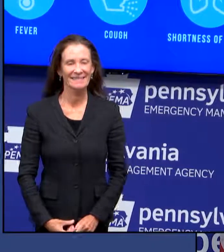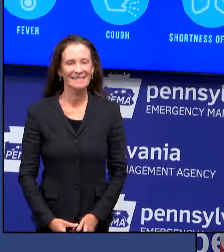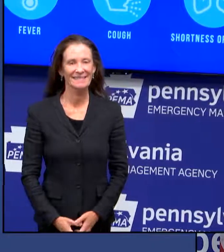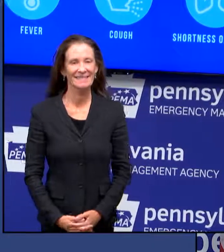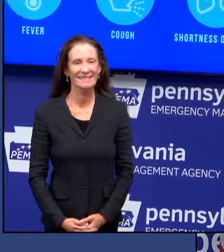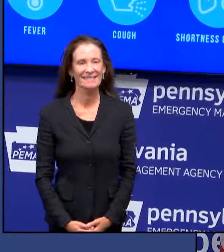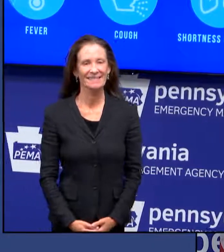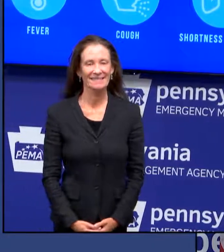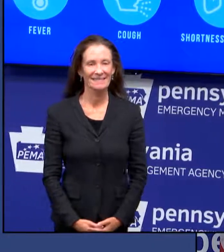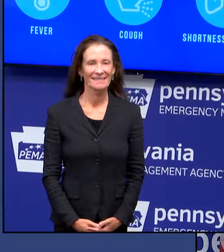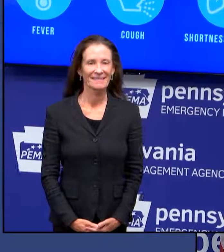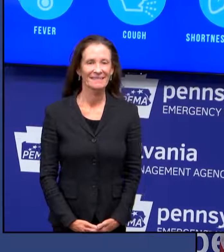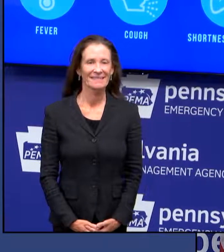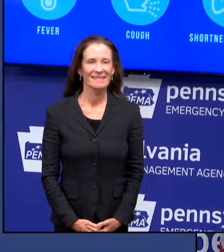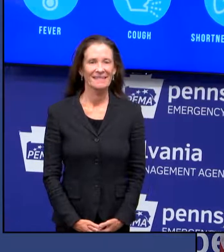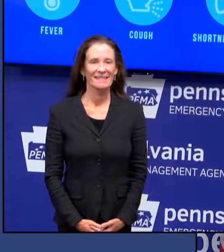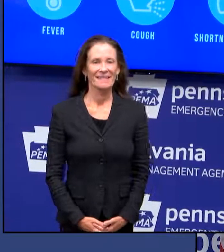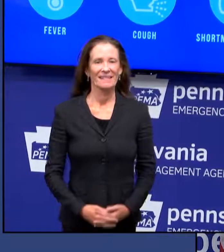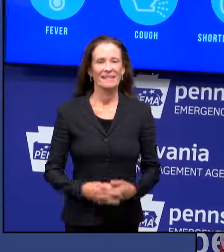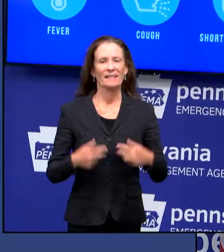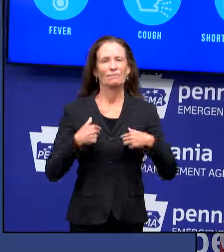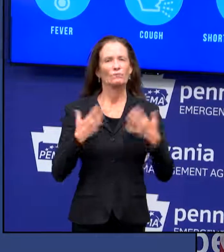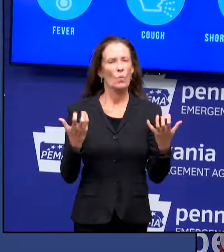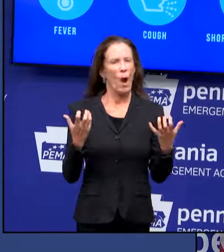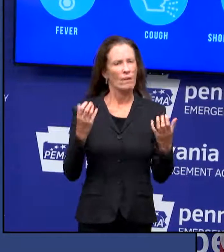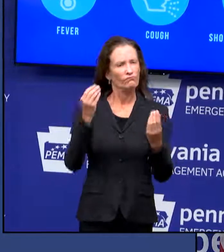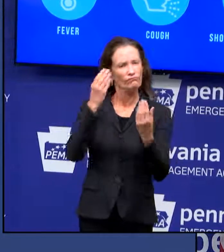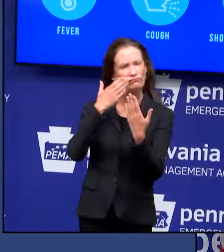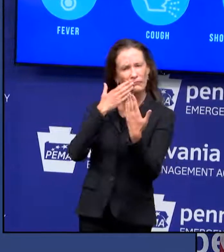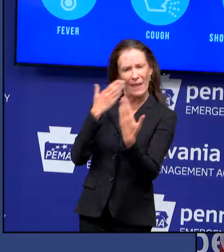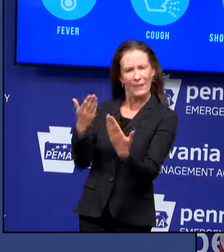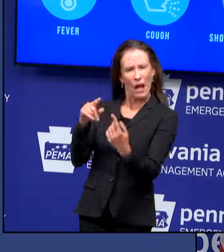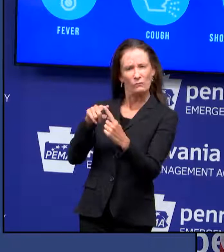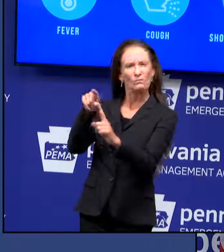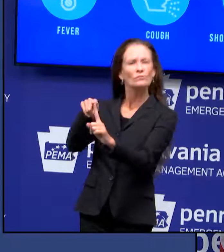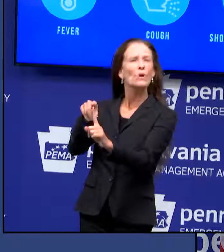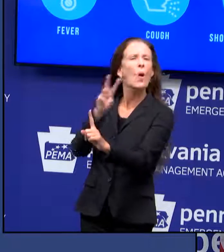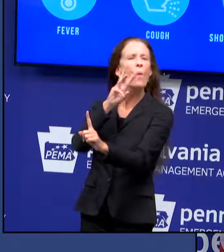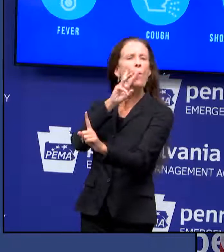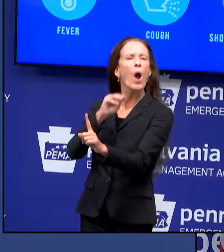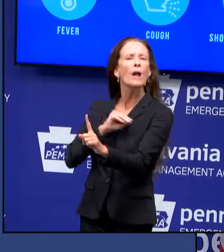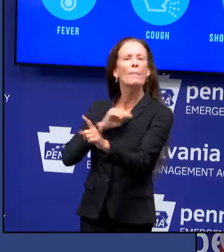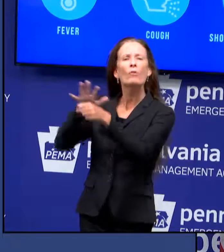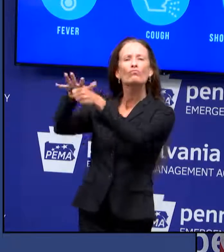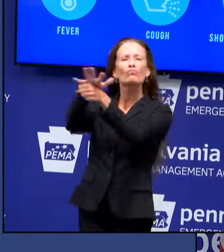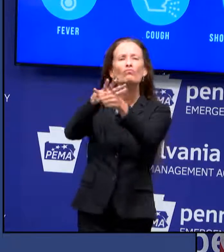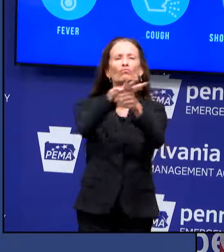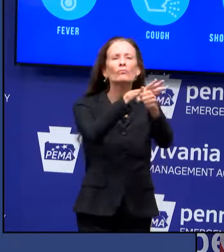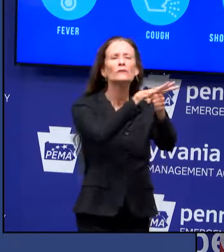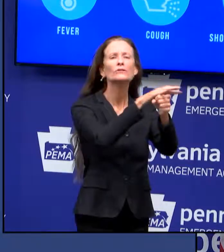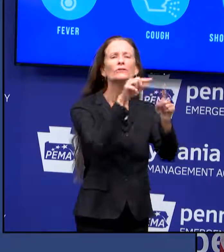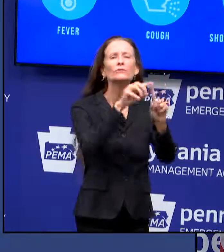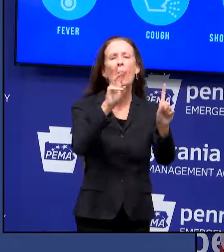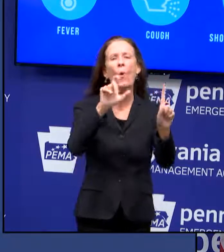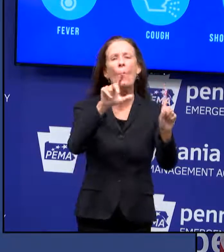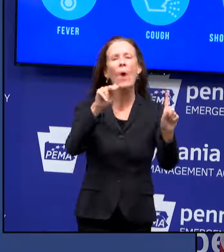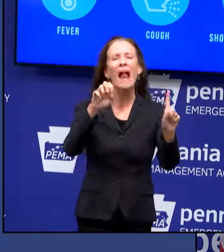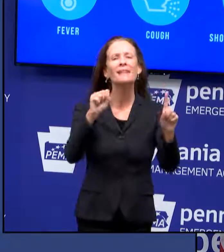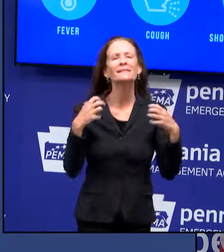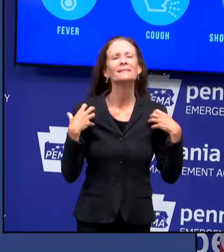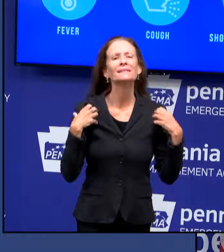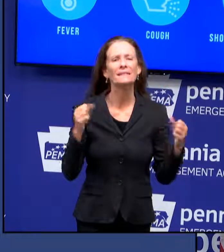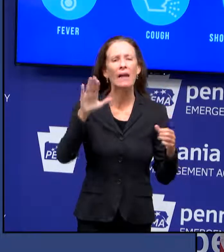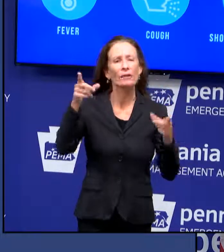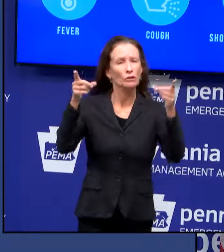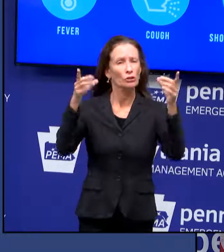I want to especially thank the Walmart Regional Health and Wellness Director, Jamie Riley, for being here. He's going to say a